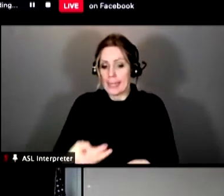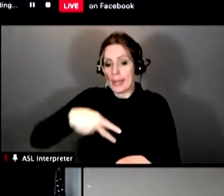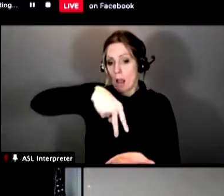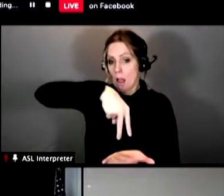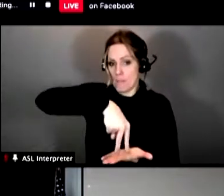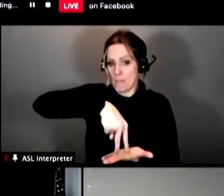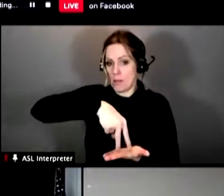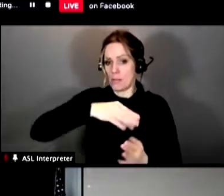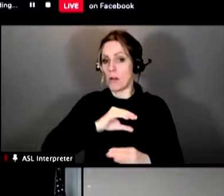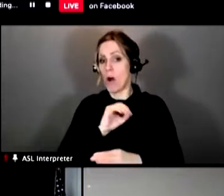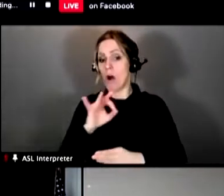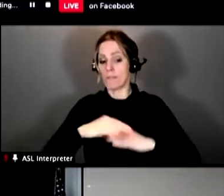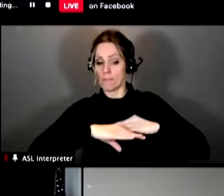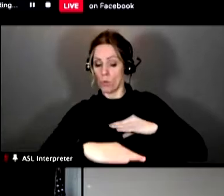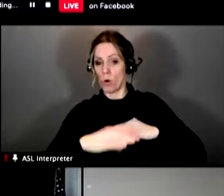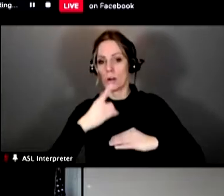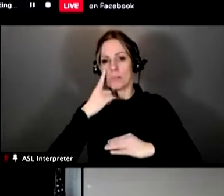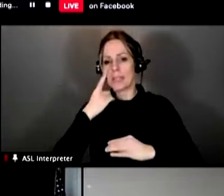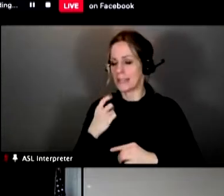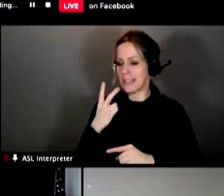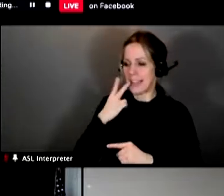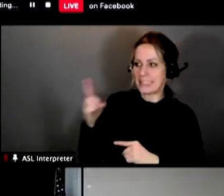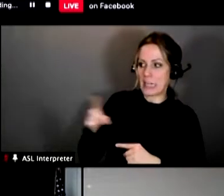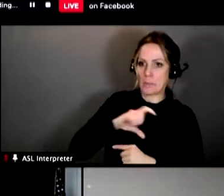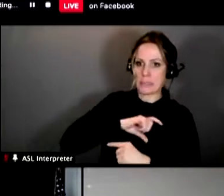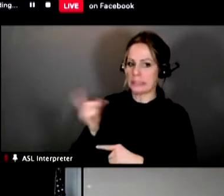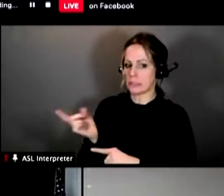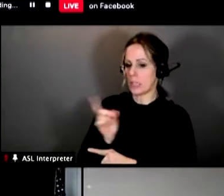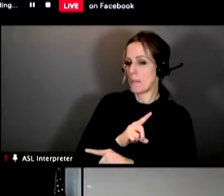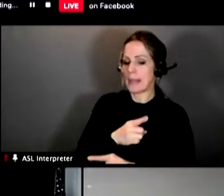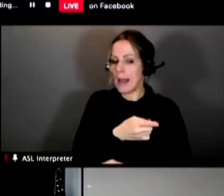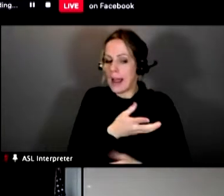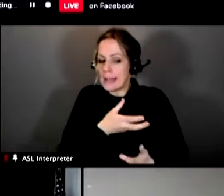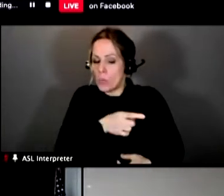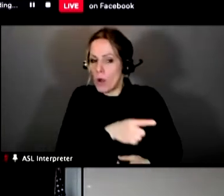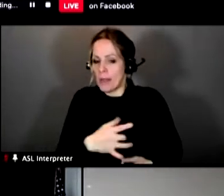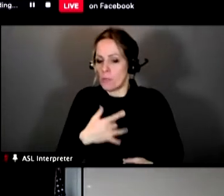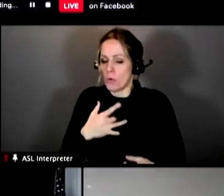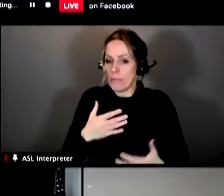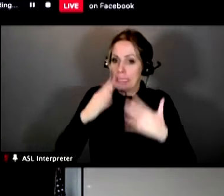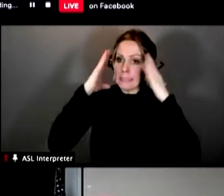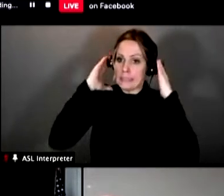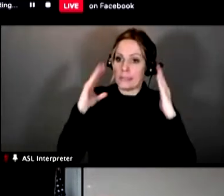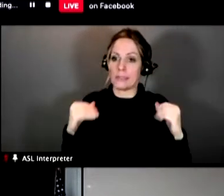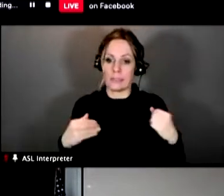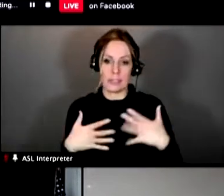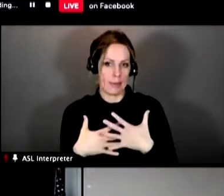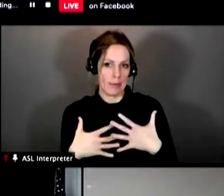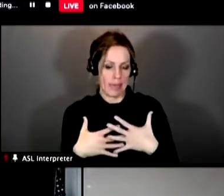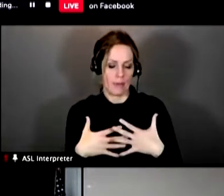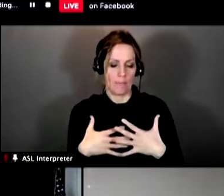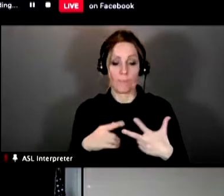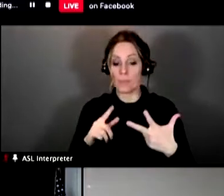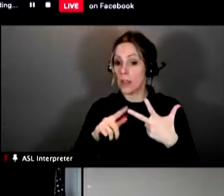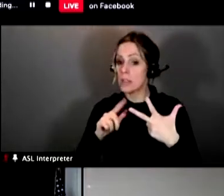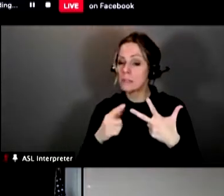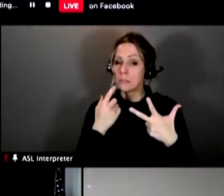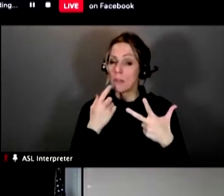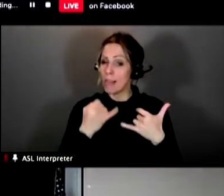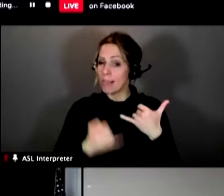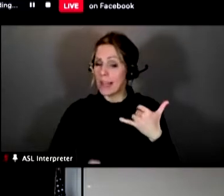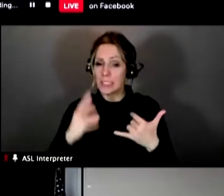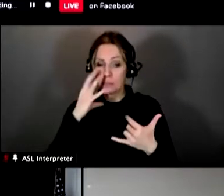because I saw a police officer coming and didn't want them to feel intimidated. And my last one was just recently,